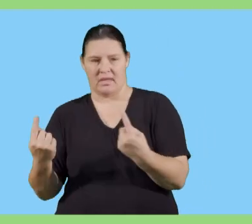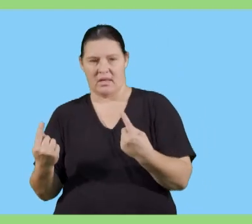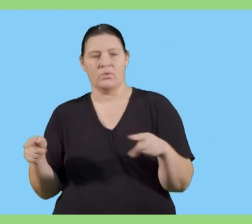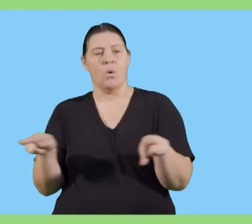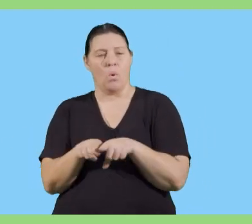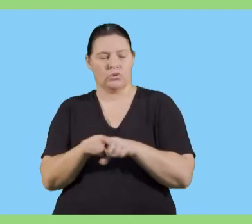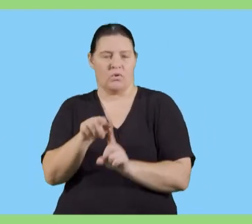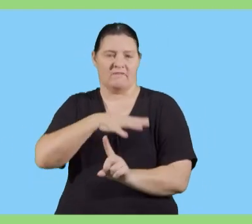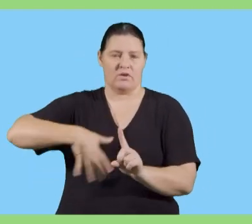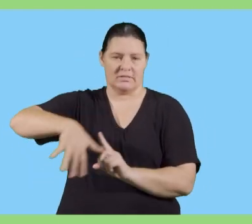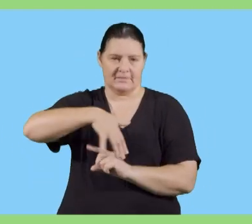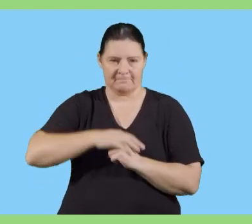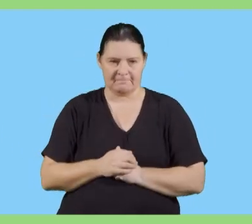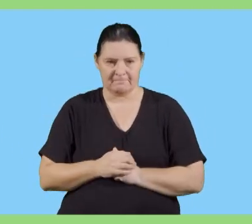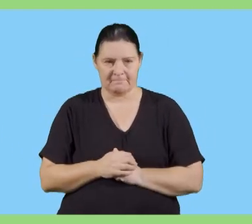is biosphere.